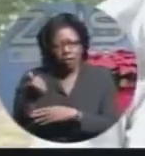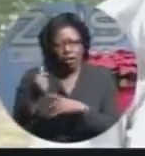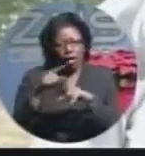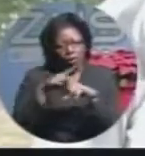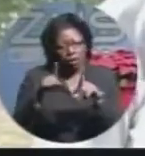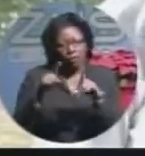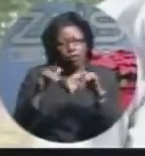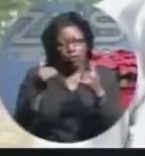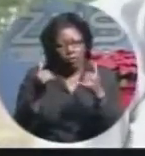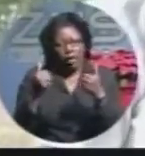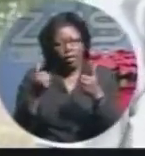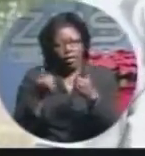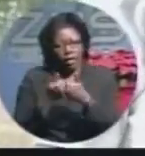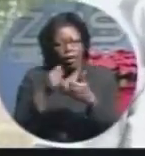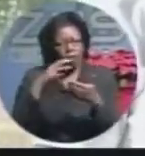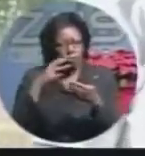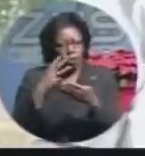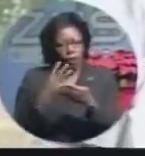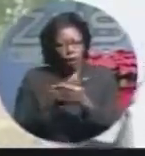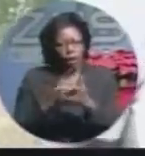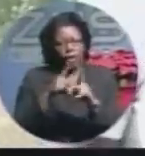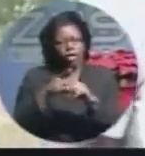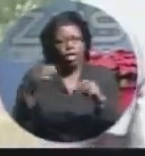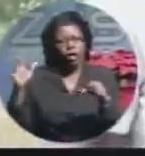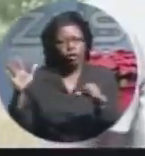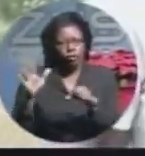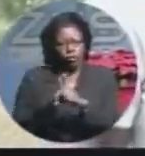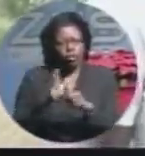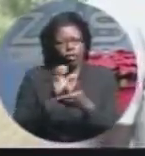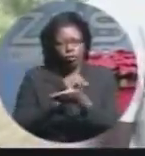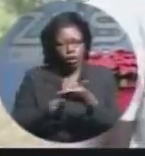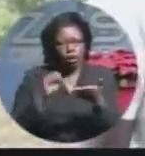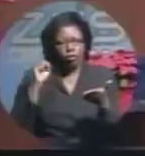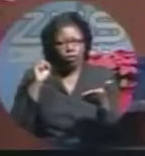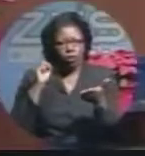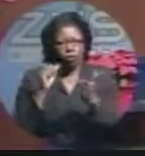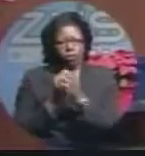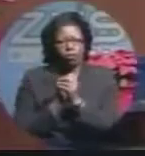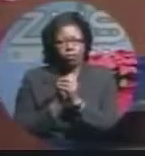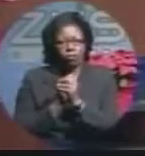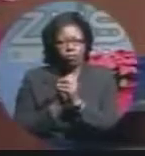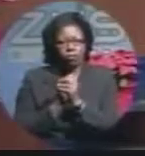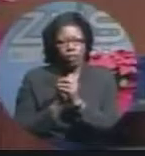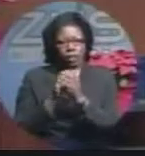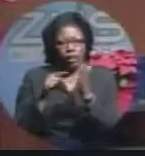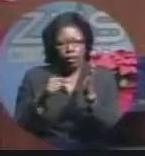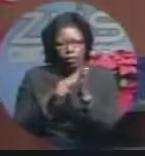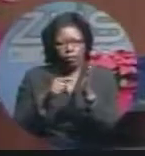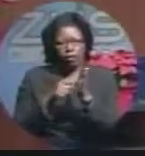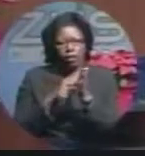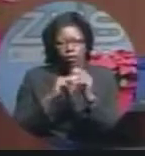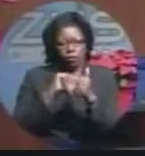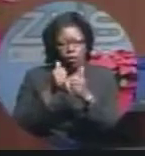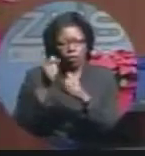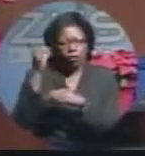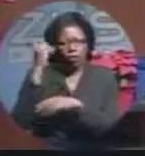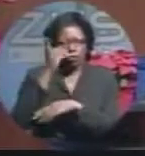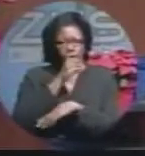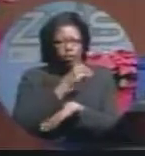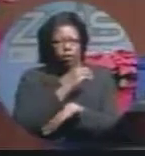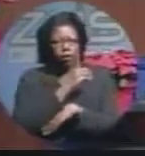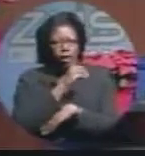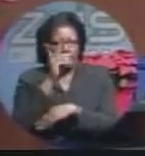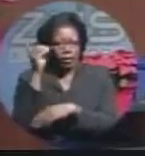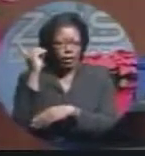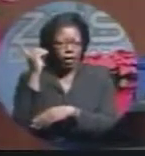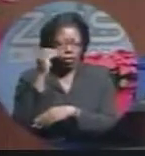can play this game well, you can get a full college scholarship. Now, Sports Minister Dr. Daniel Johnson made an appearance